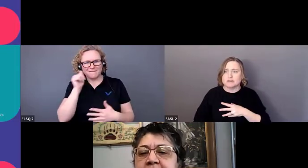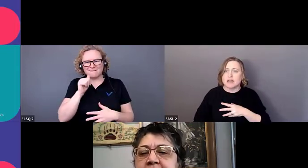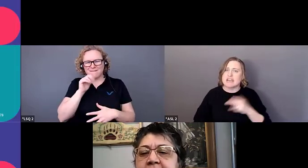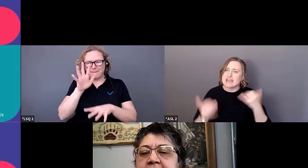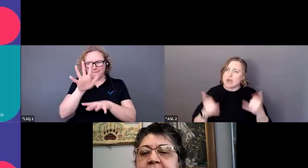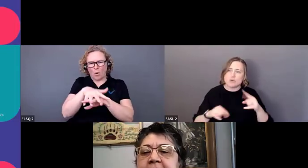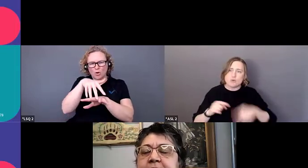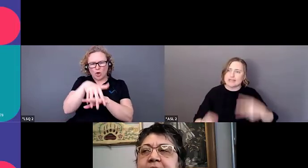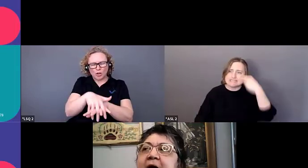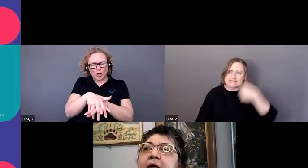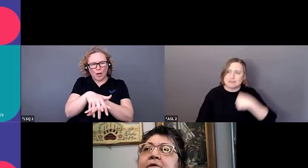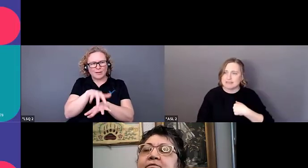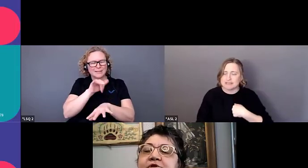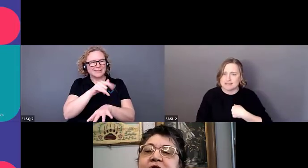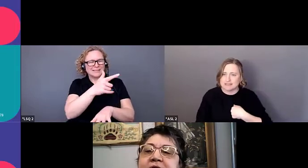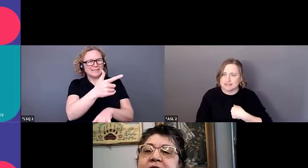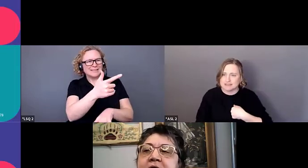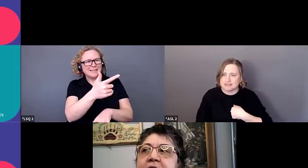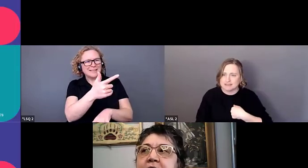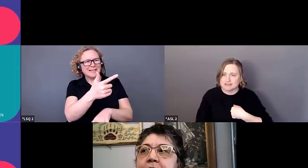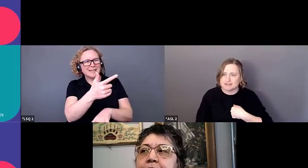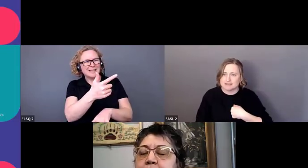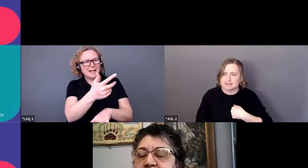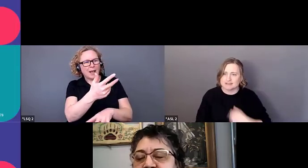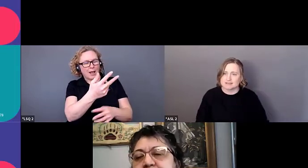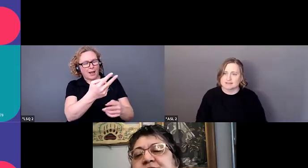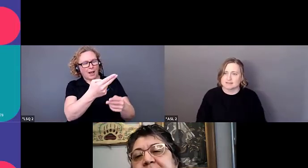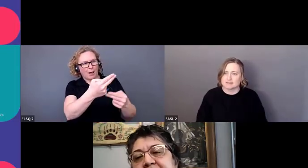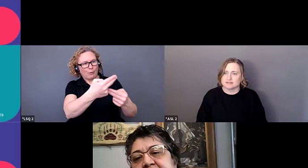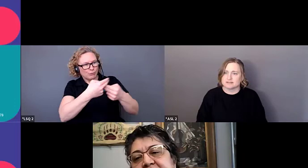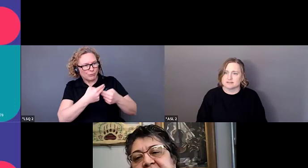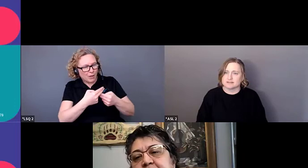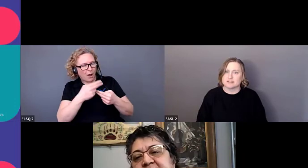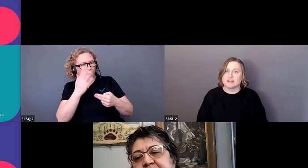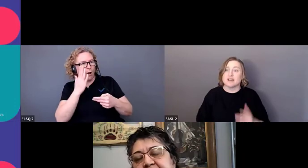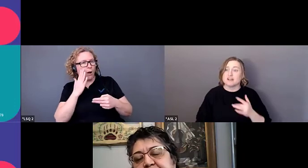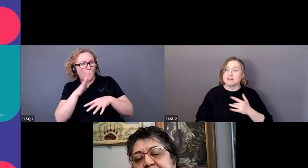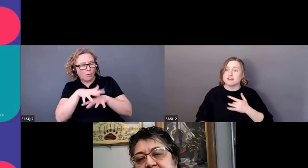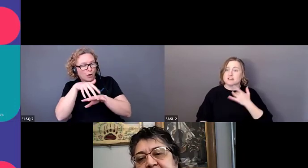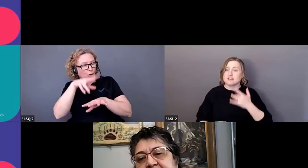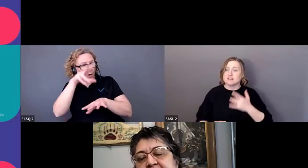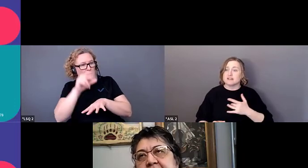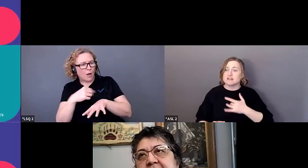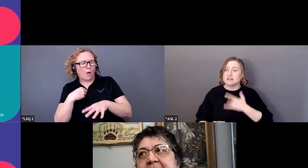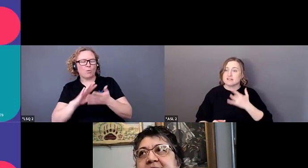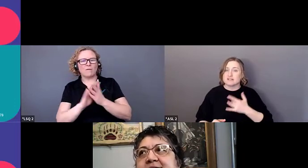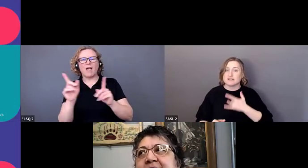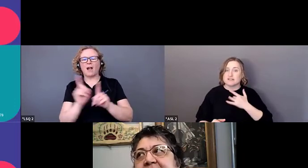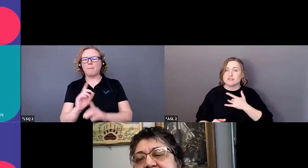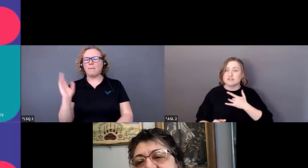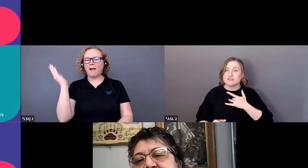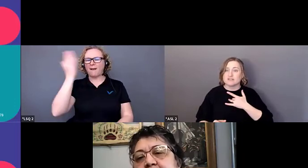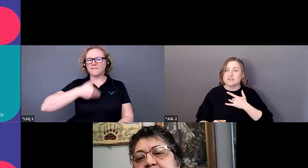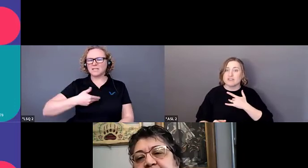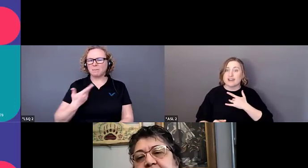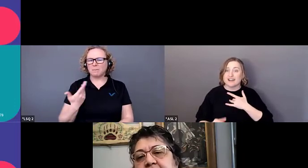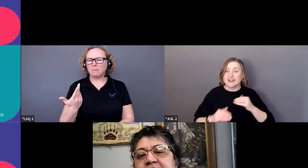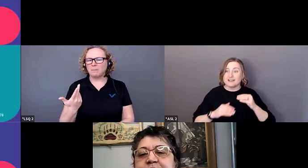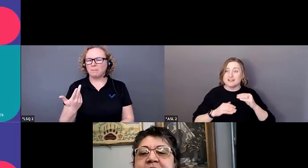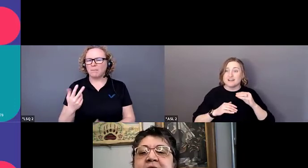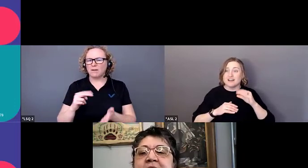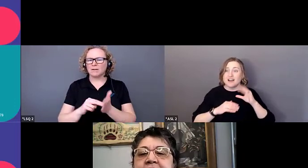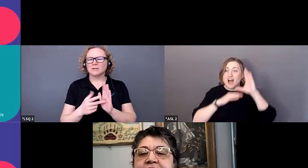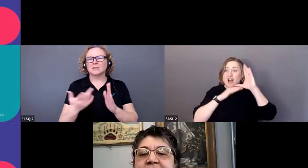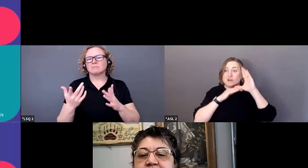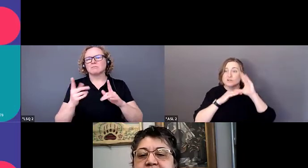invisible. And now you've just reduced me to the sum of my parts. And it's that discomfort